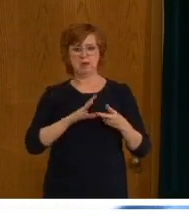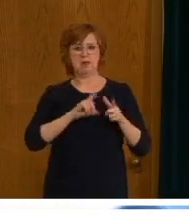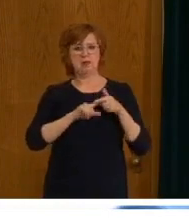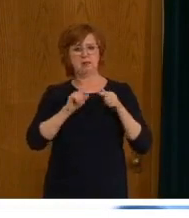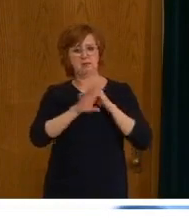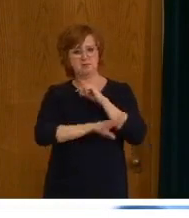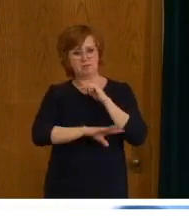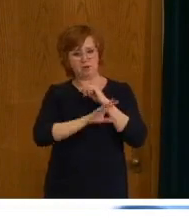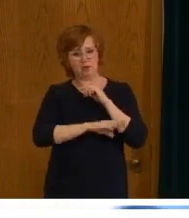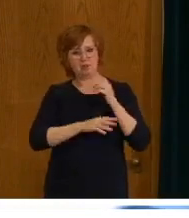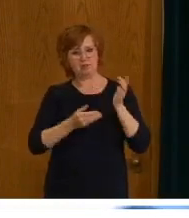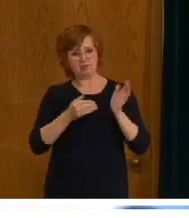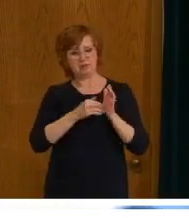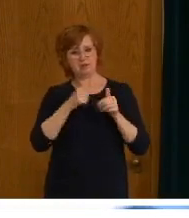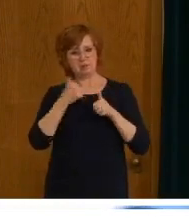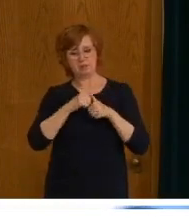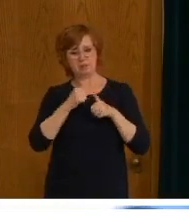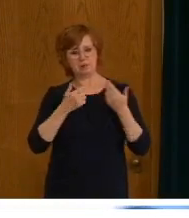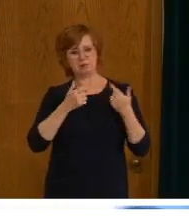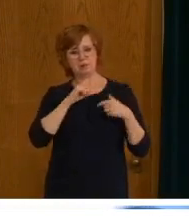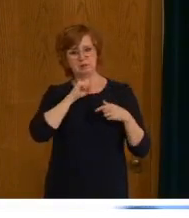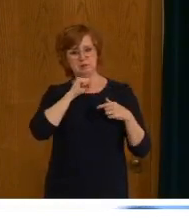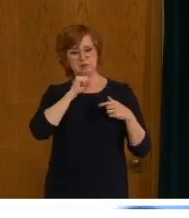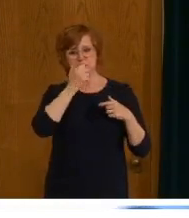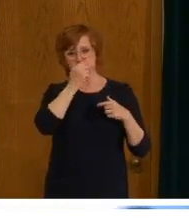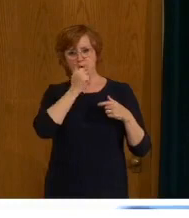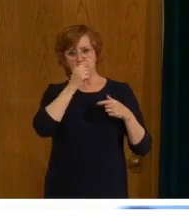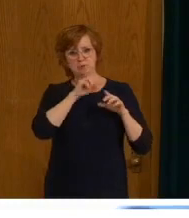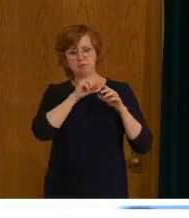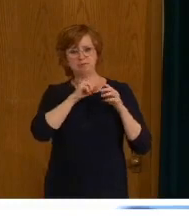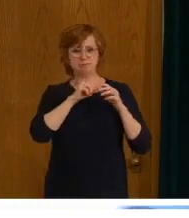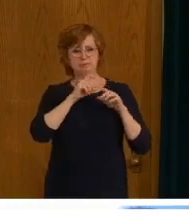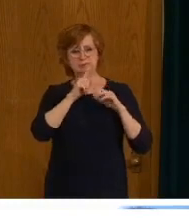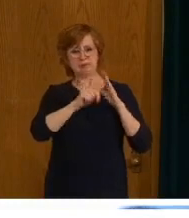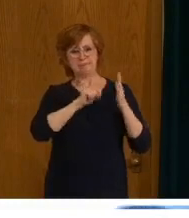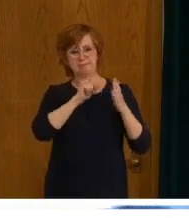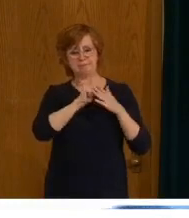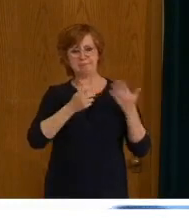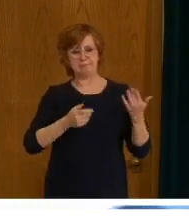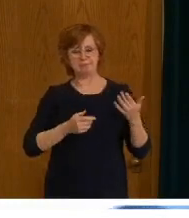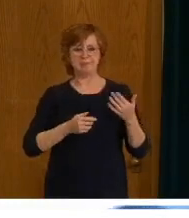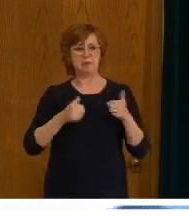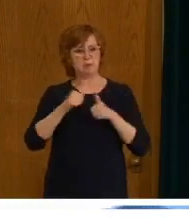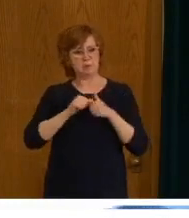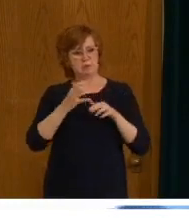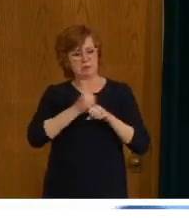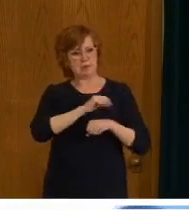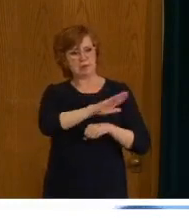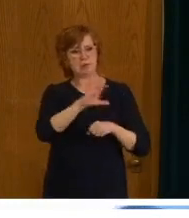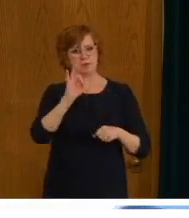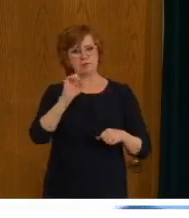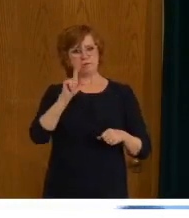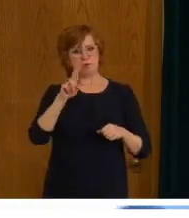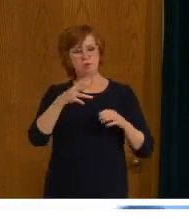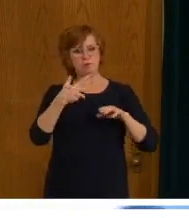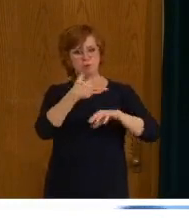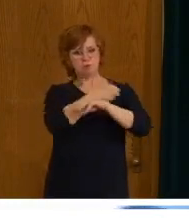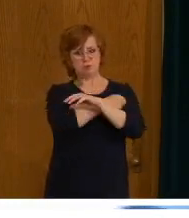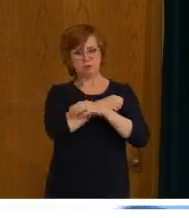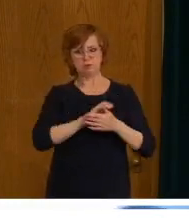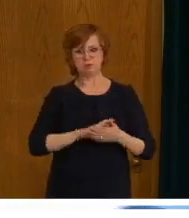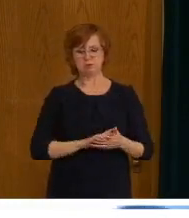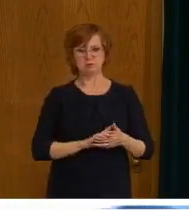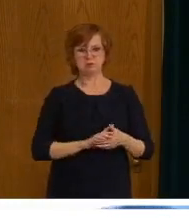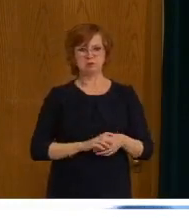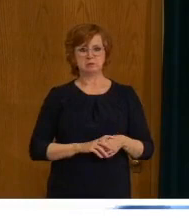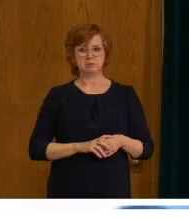season, now that we're more used to wearing masks, we must remember in the fall to get a flu shot. And people who just want to be extra careful